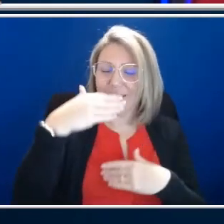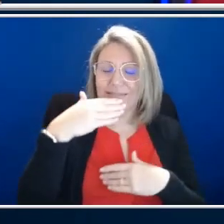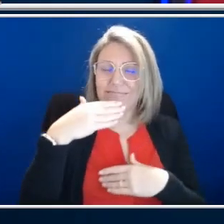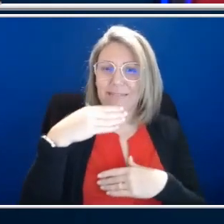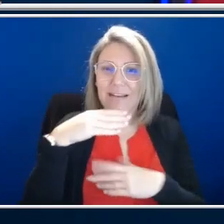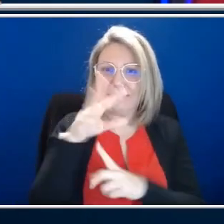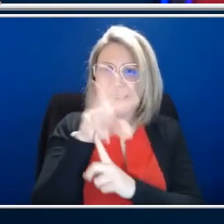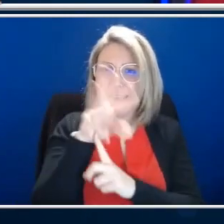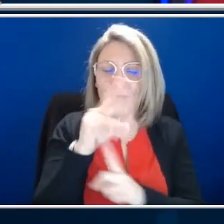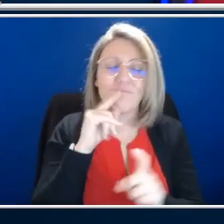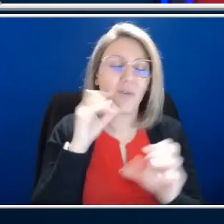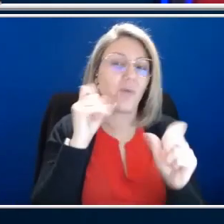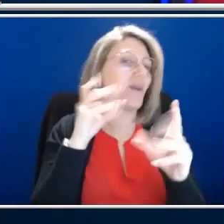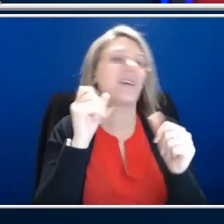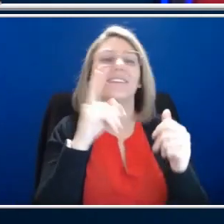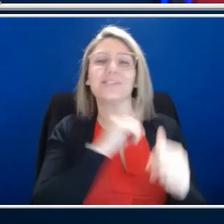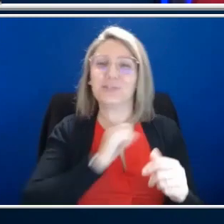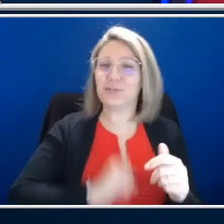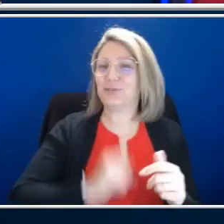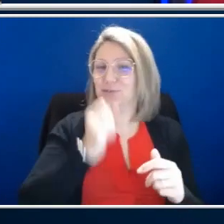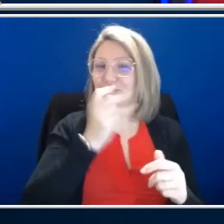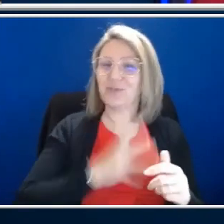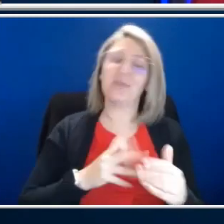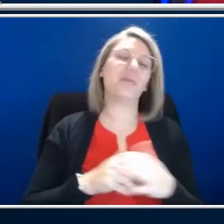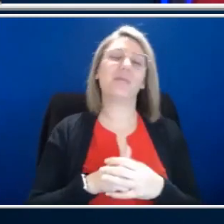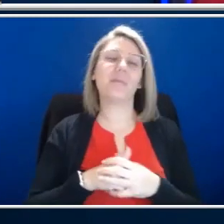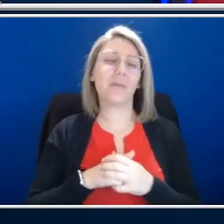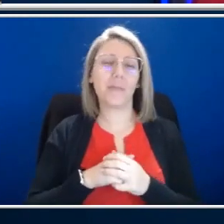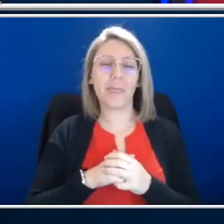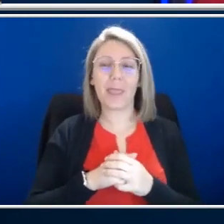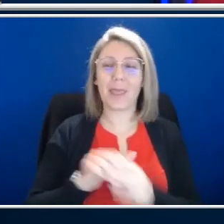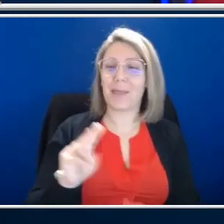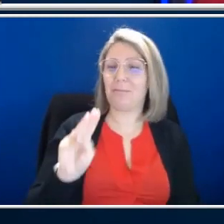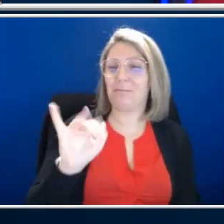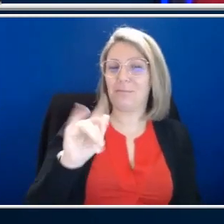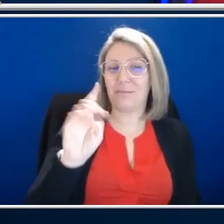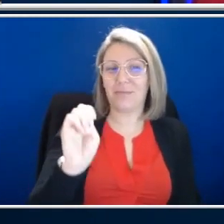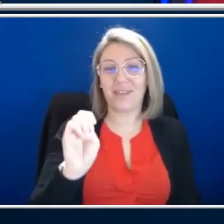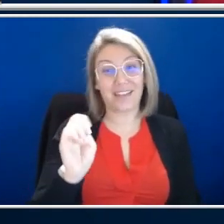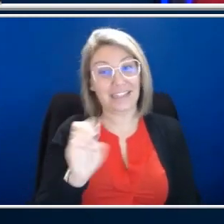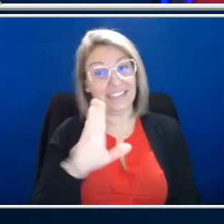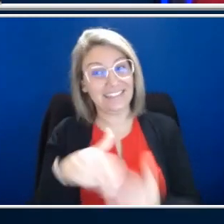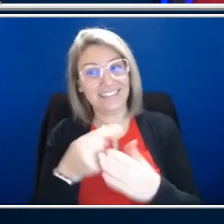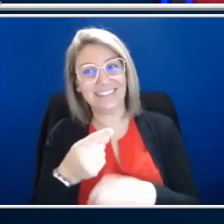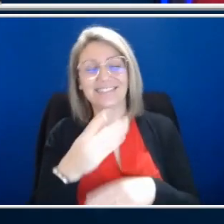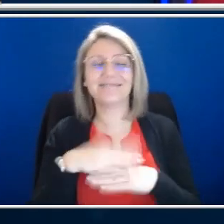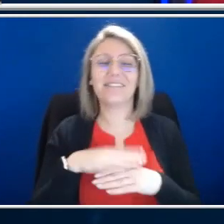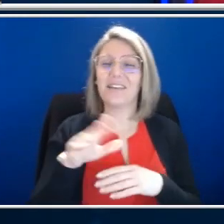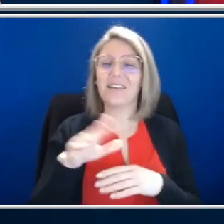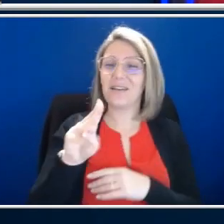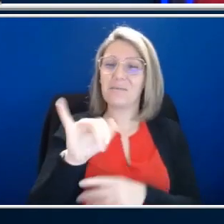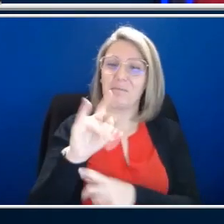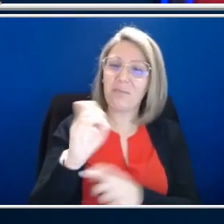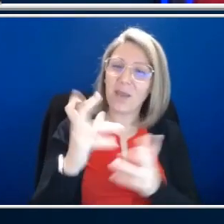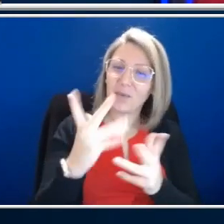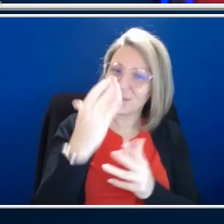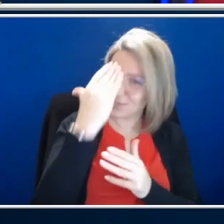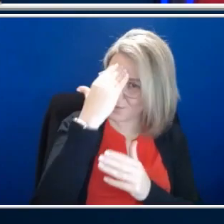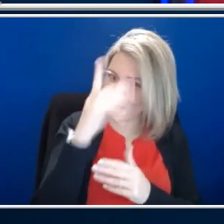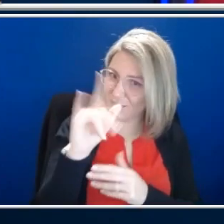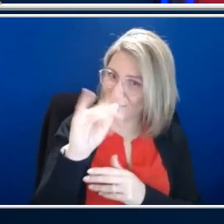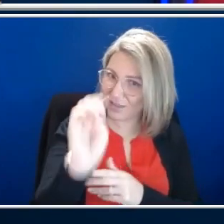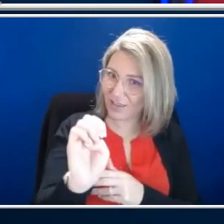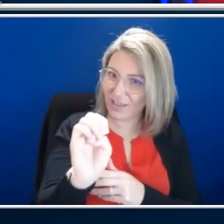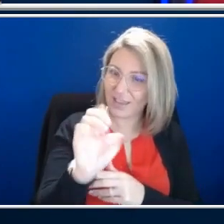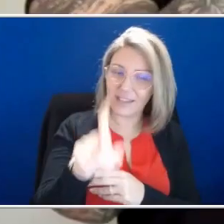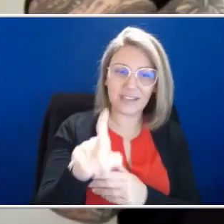You're Superwoman. Thank you. Mike wants to know, it's all you. Mike wants to know, Kyle, if you've had to relearn how to talk or